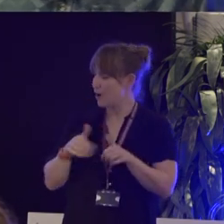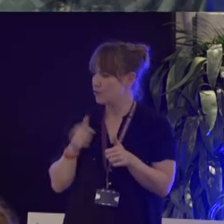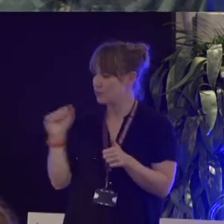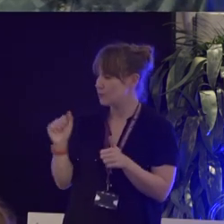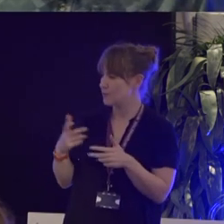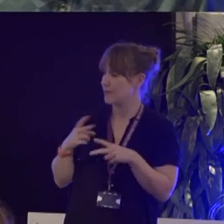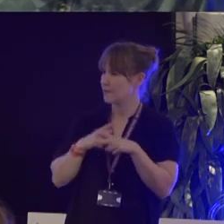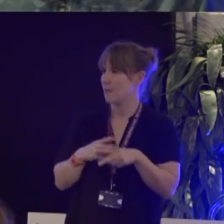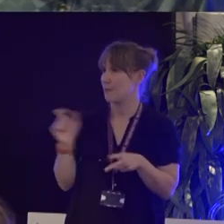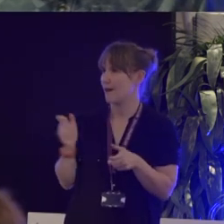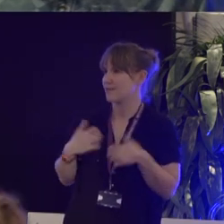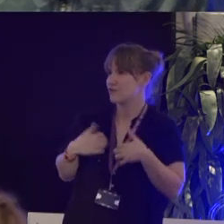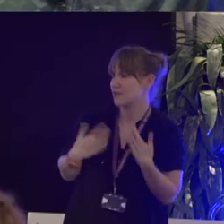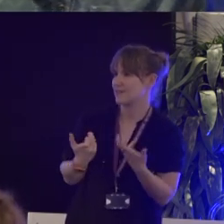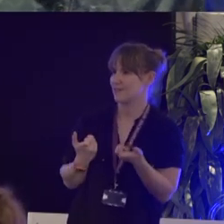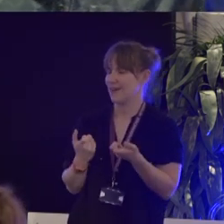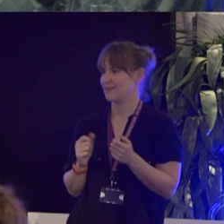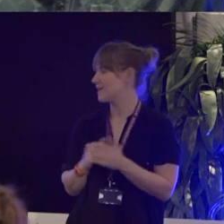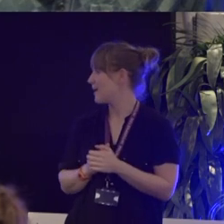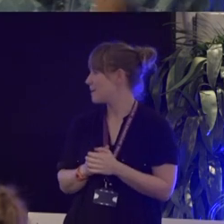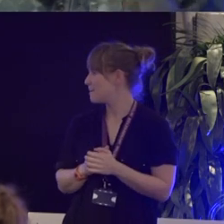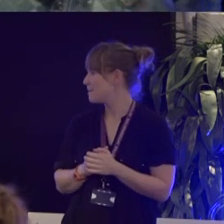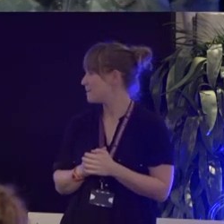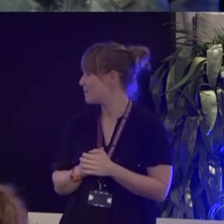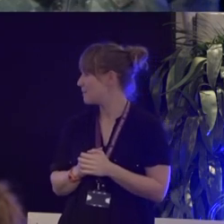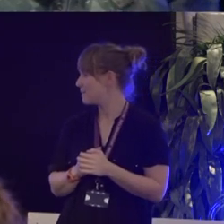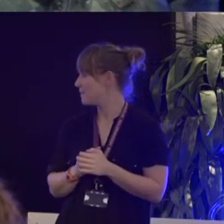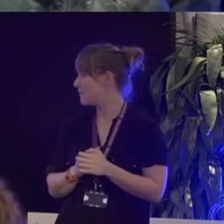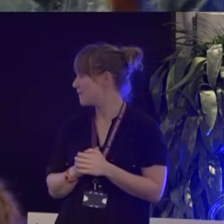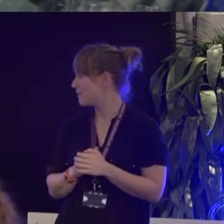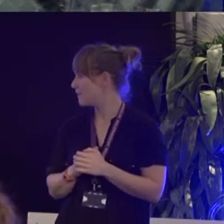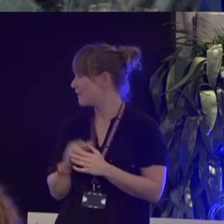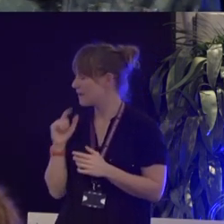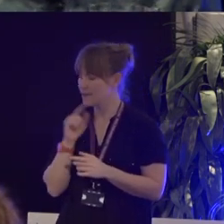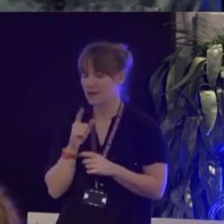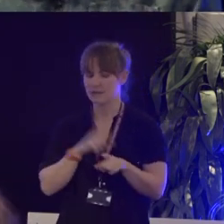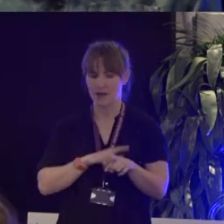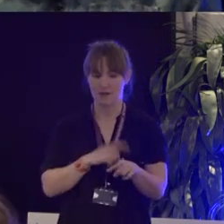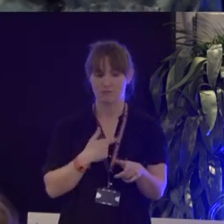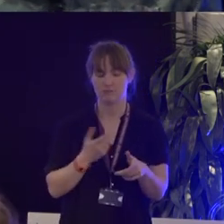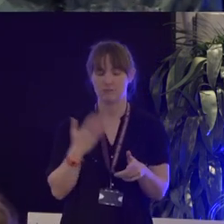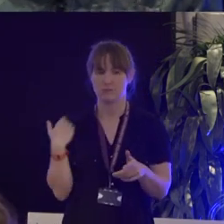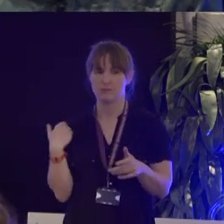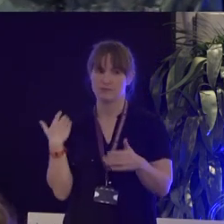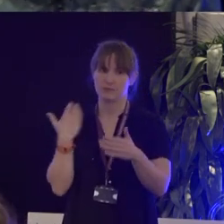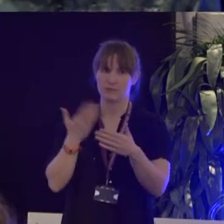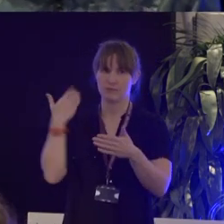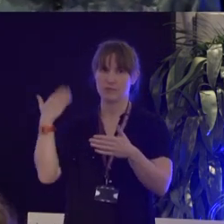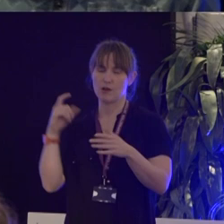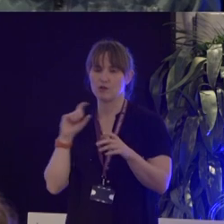Thank you. Yeah. So that period of time that where I was filming 2006 to 2011 was just